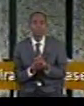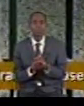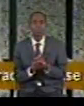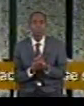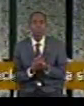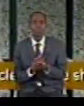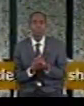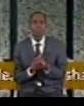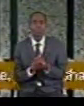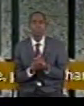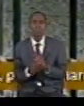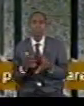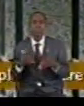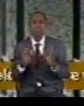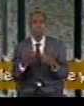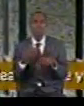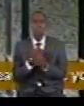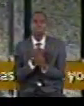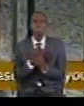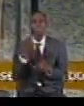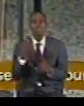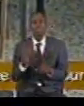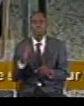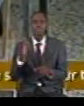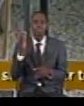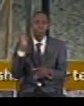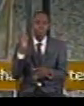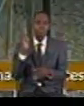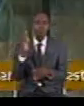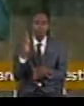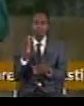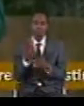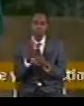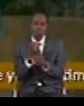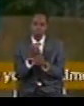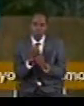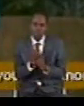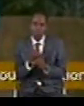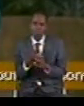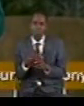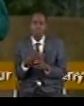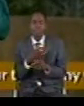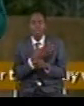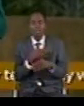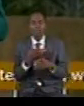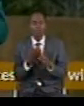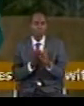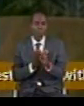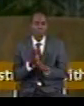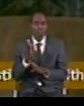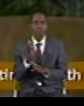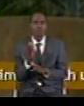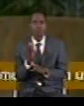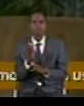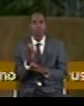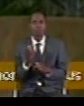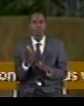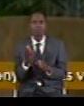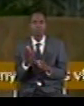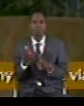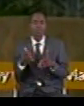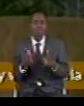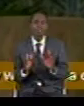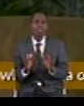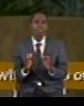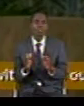Let's make the testimonies short and straightforward. Let our